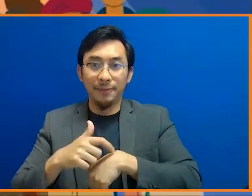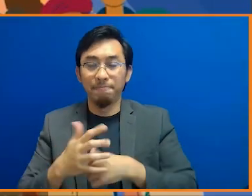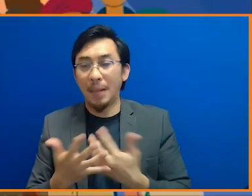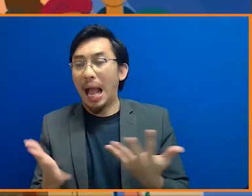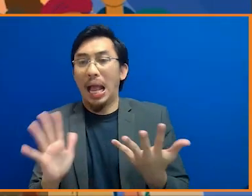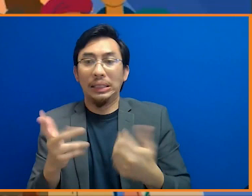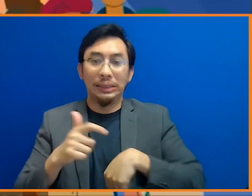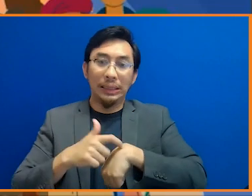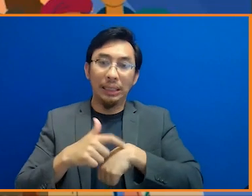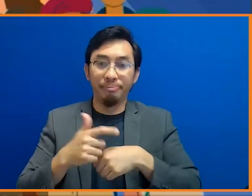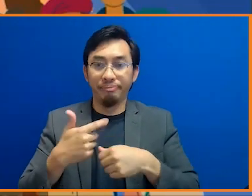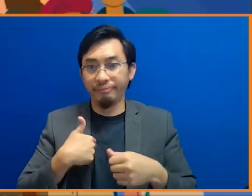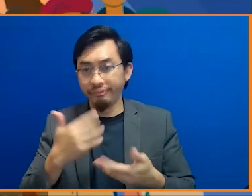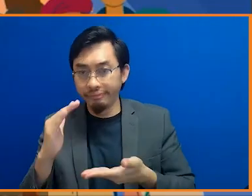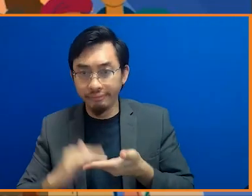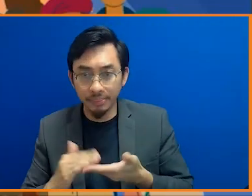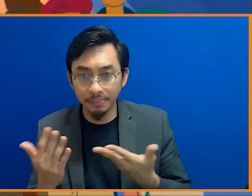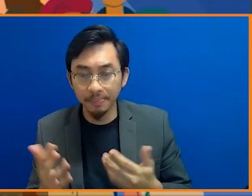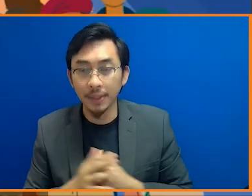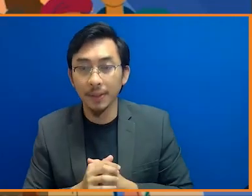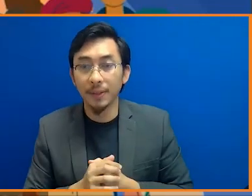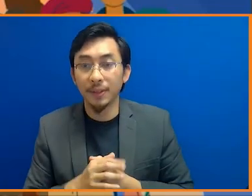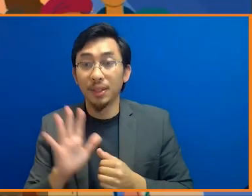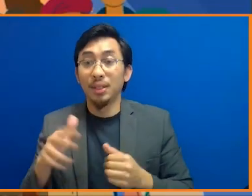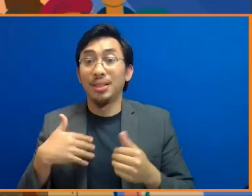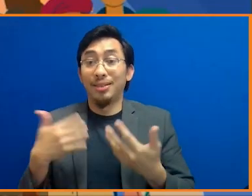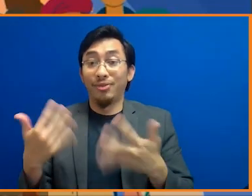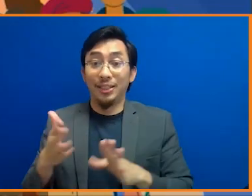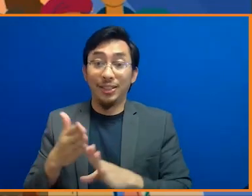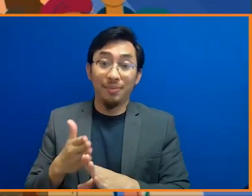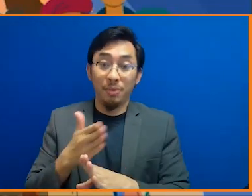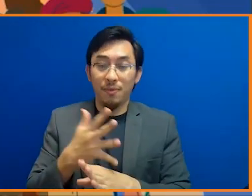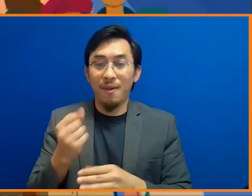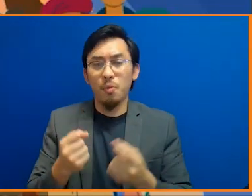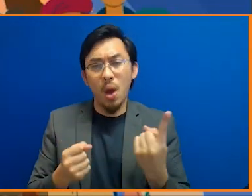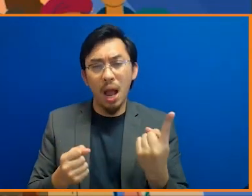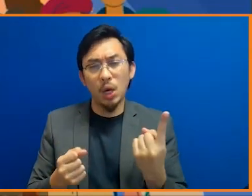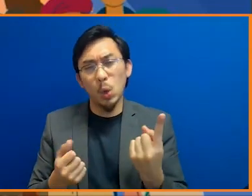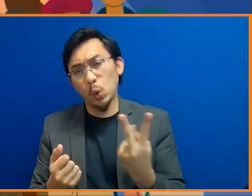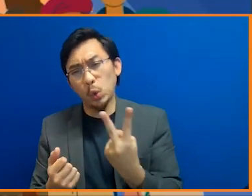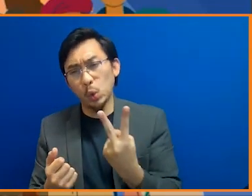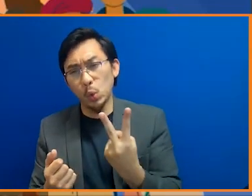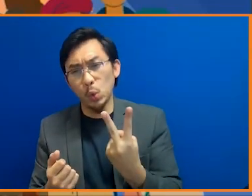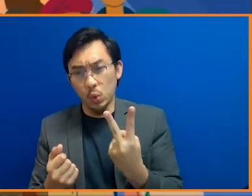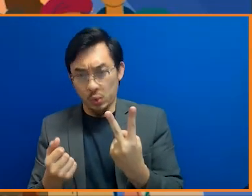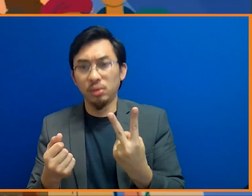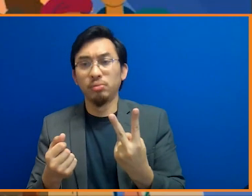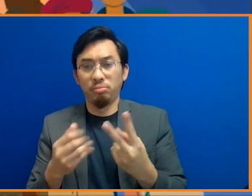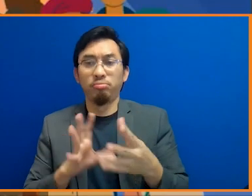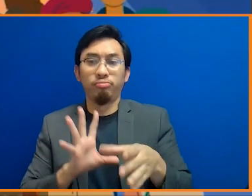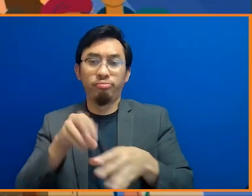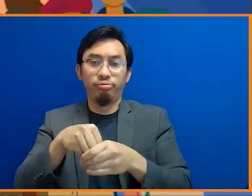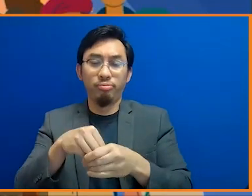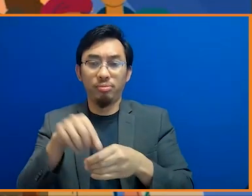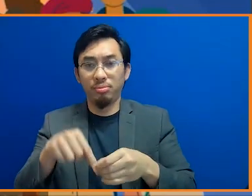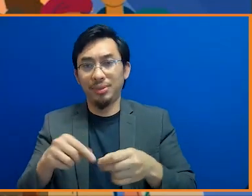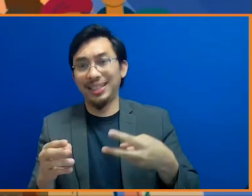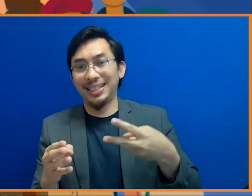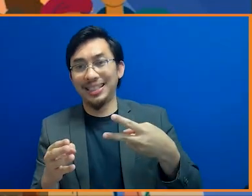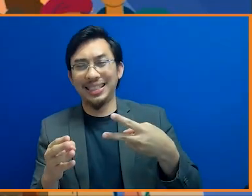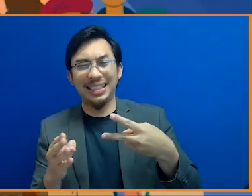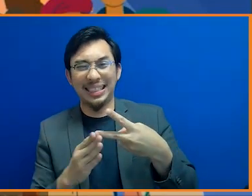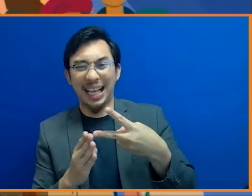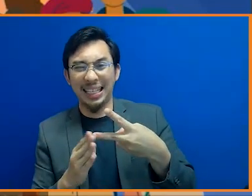up. But before we end, if you have any questions, one or two, before we go to the second